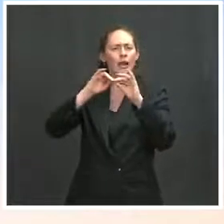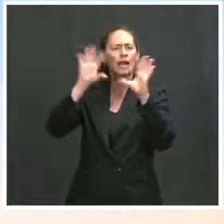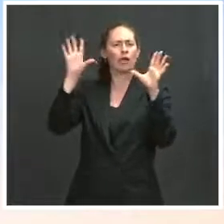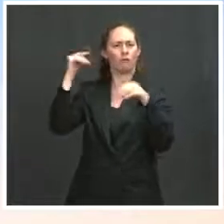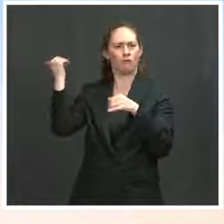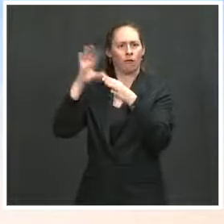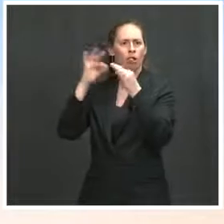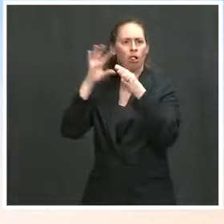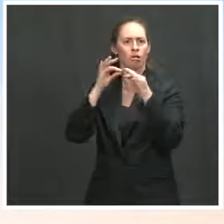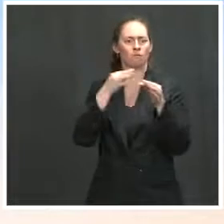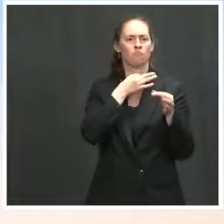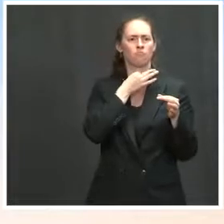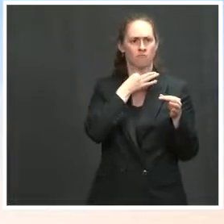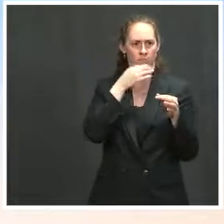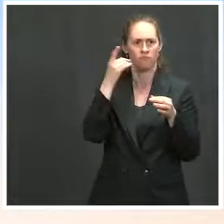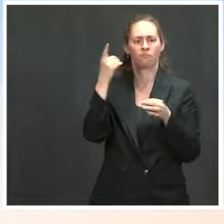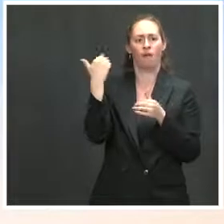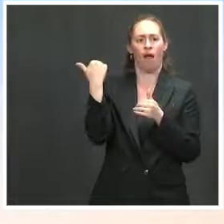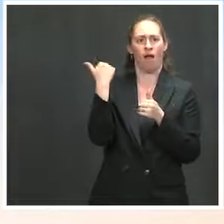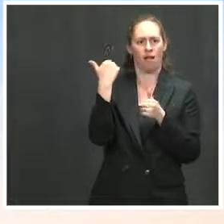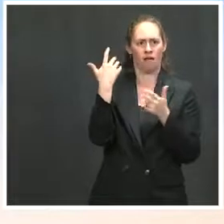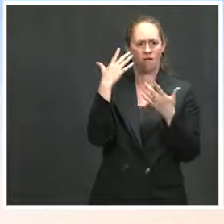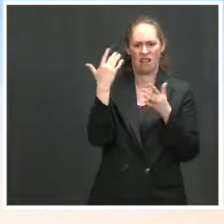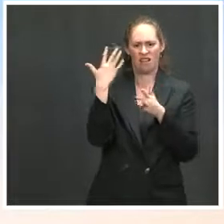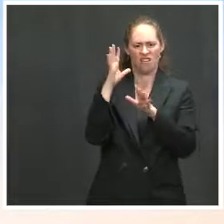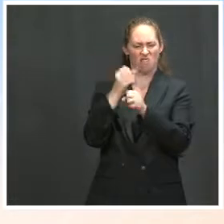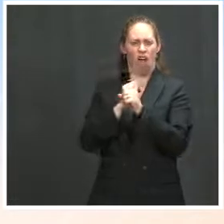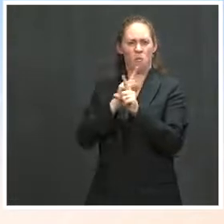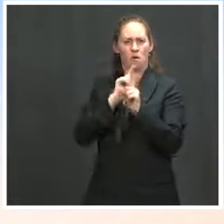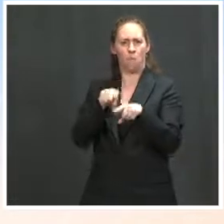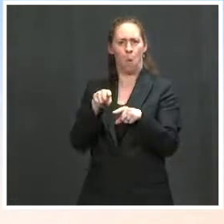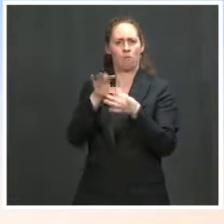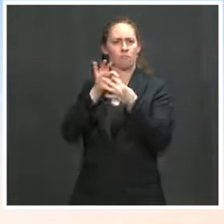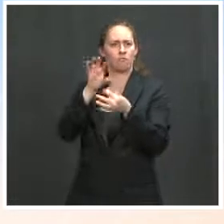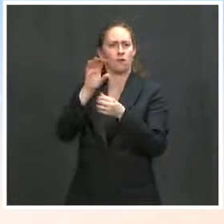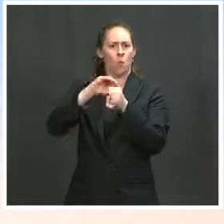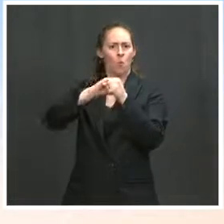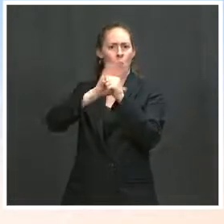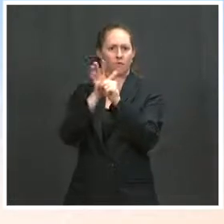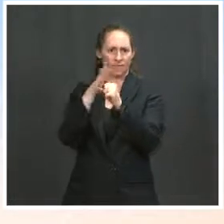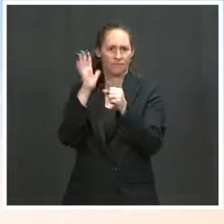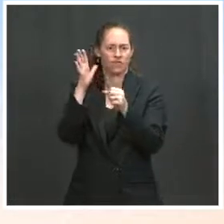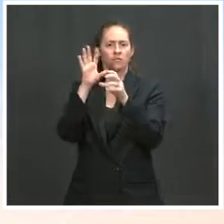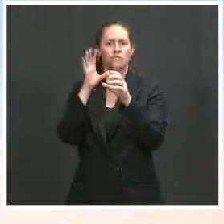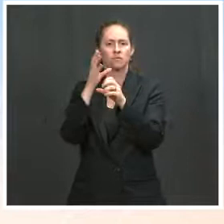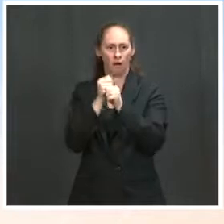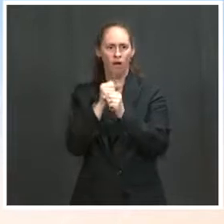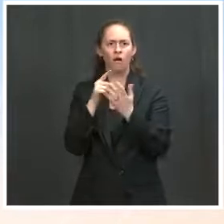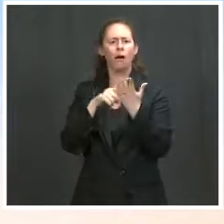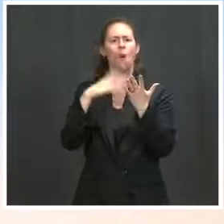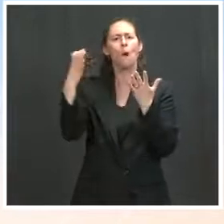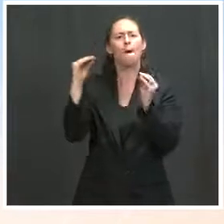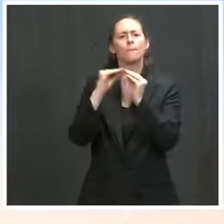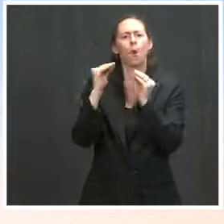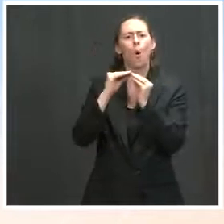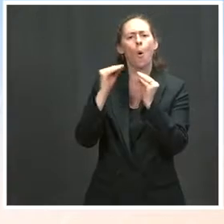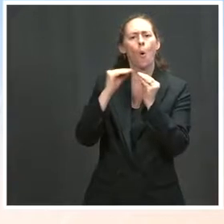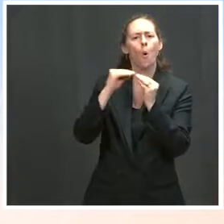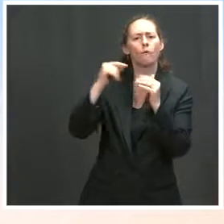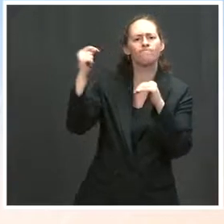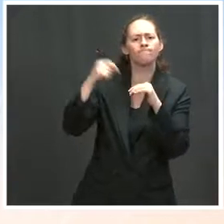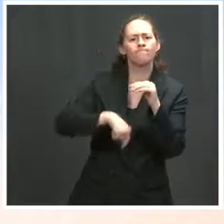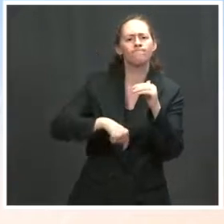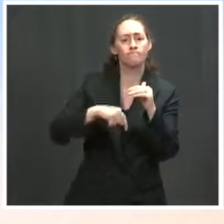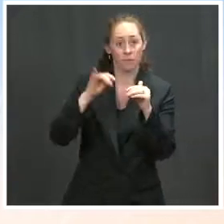received the report earlier this month about the origins and asked for additional follow-up. Did that follow-up